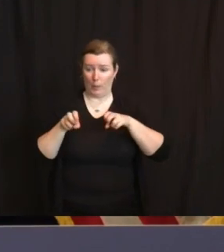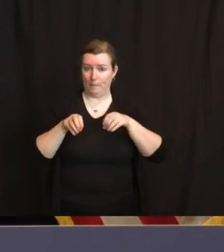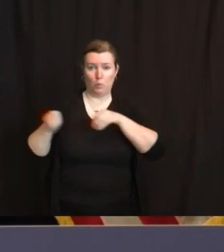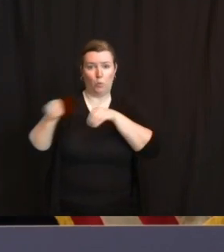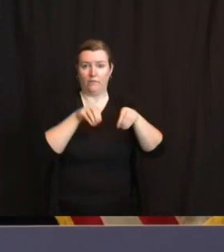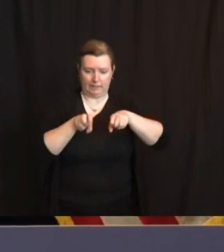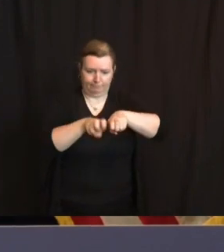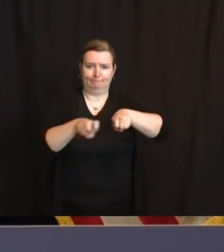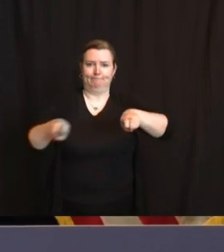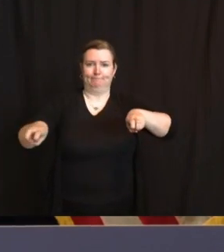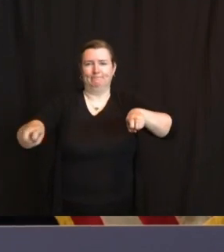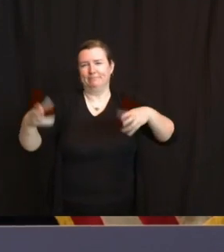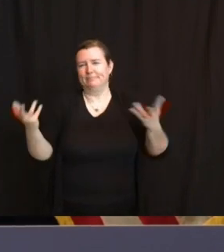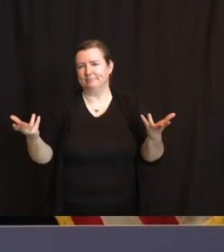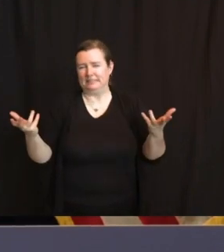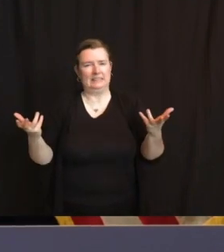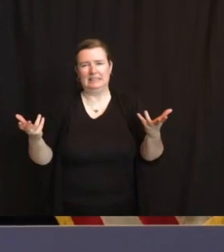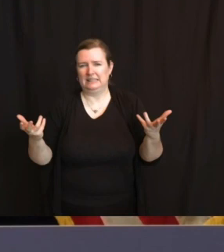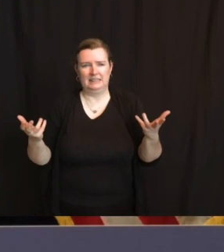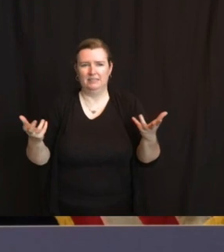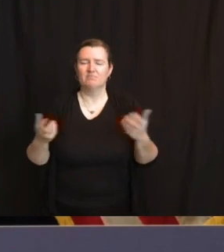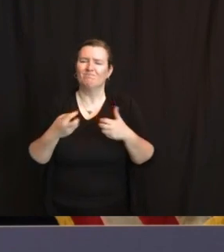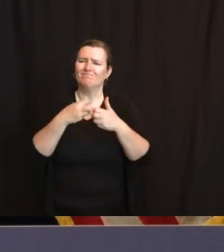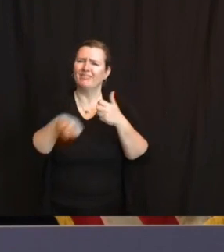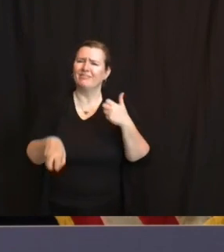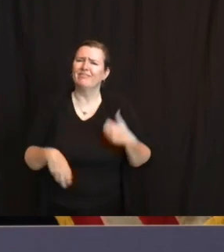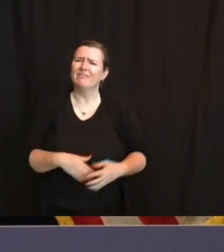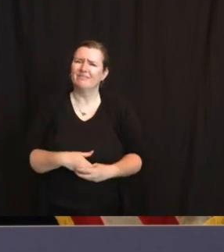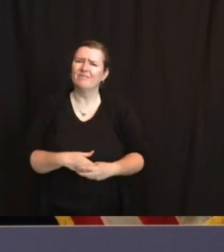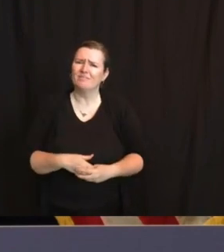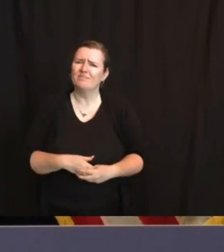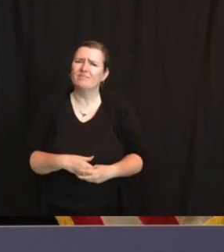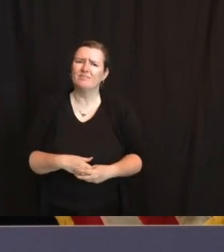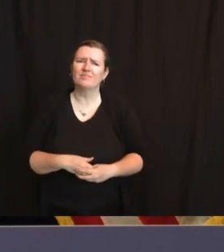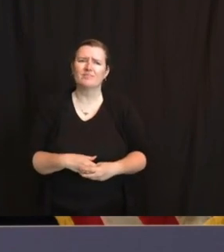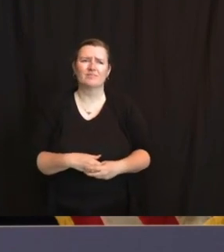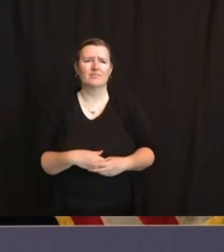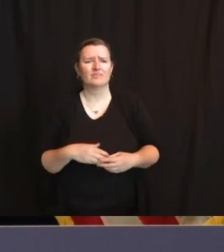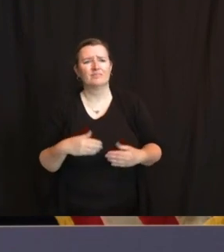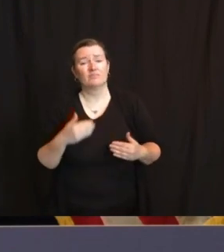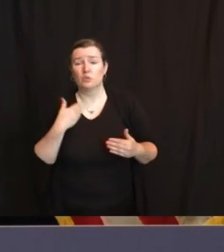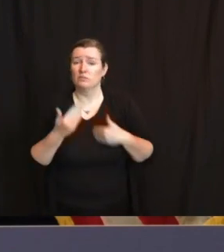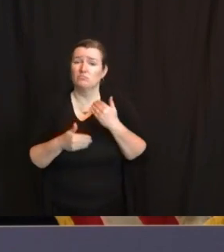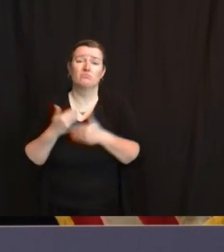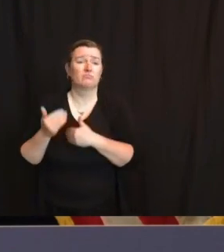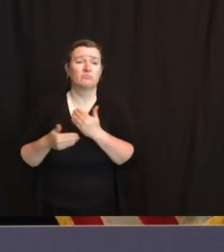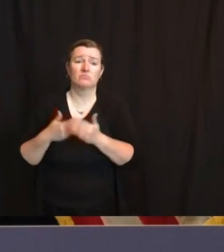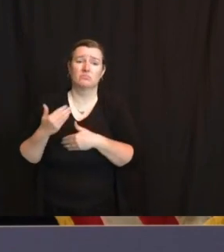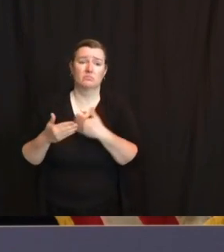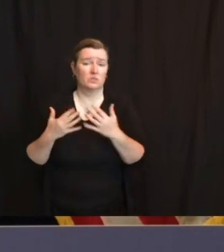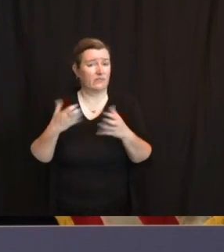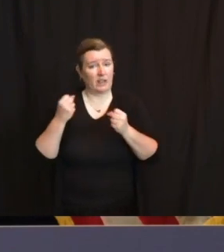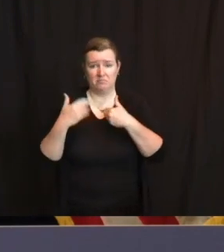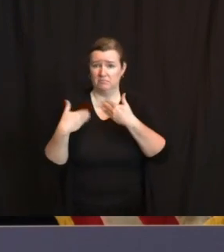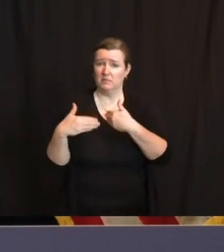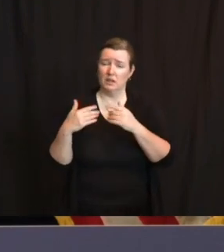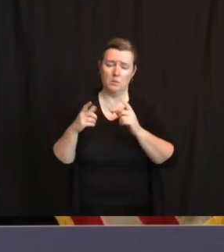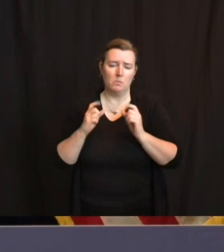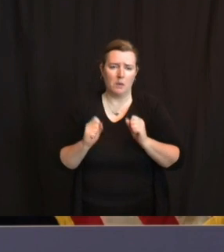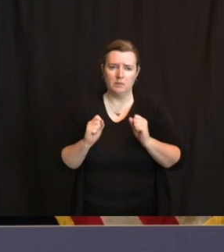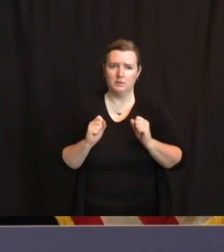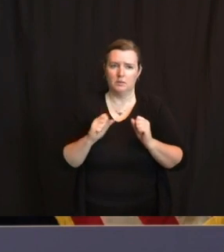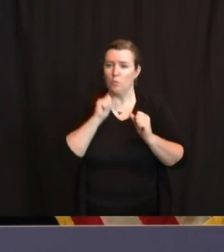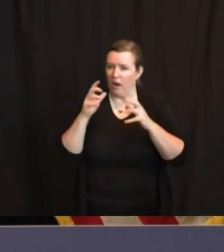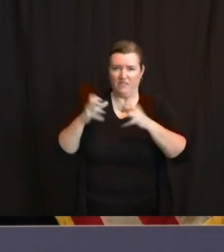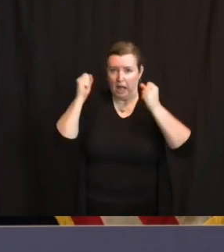this, and we'll take the steps as fast as we can responsibly take them, but not so fast that we,